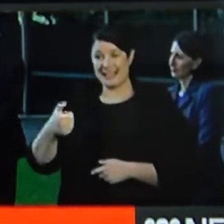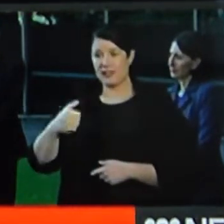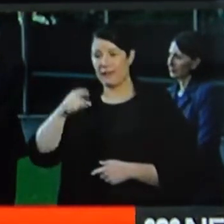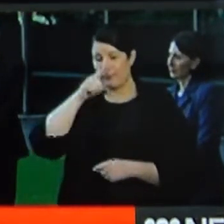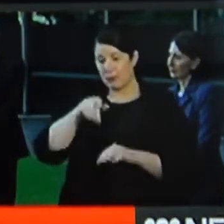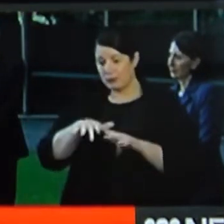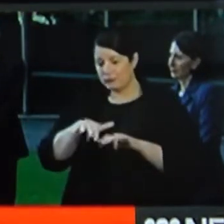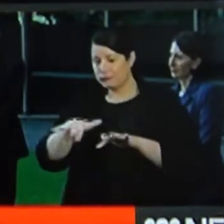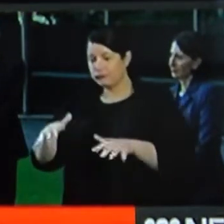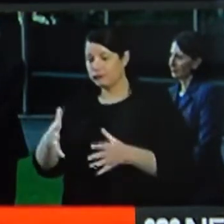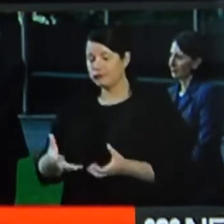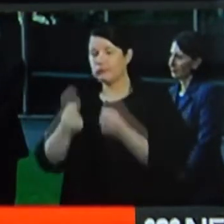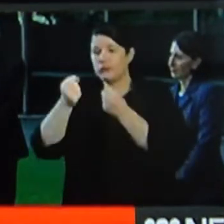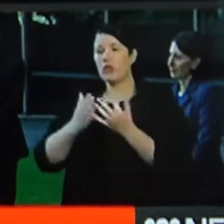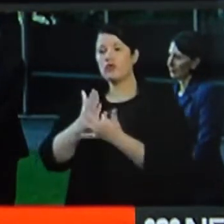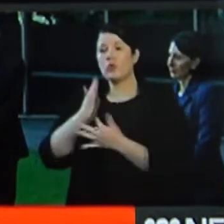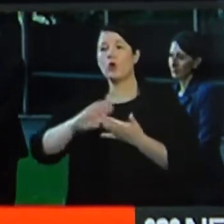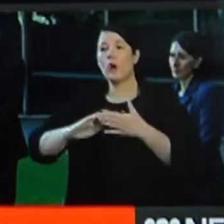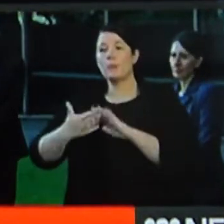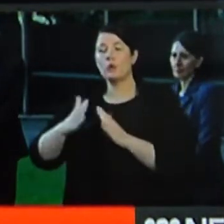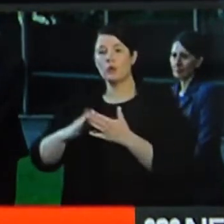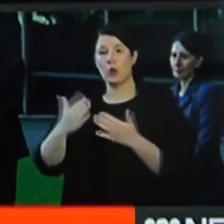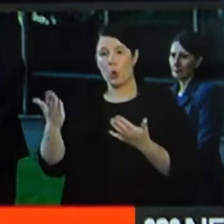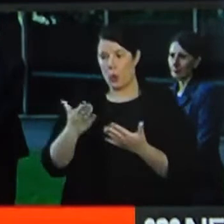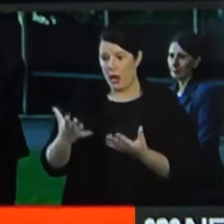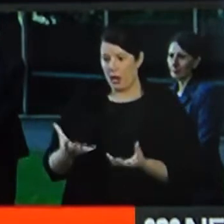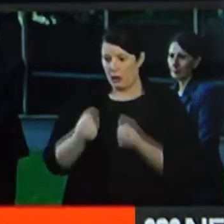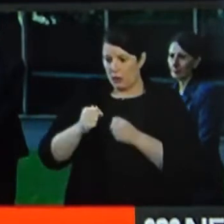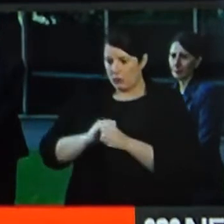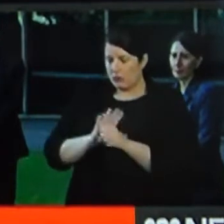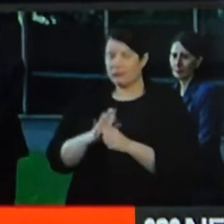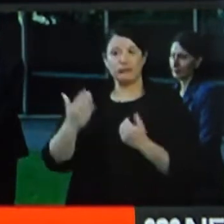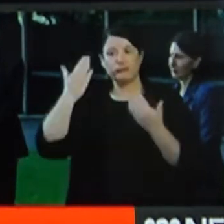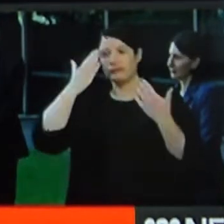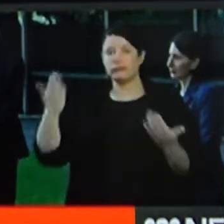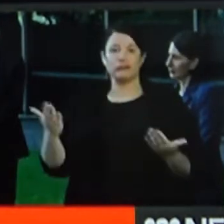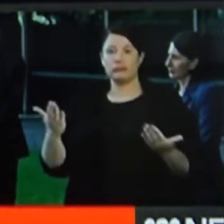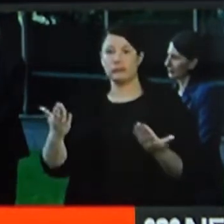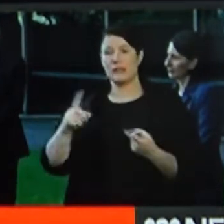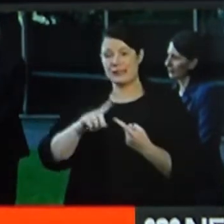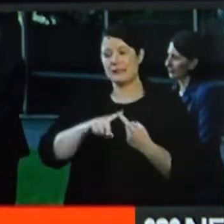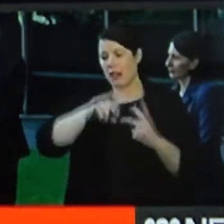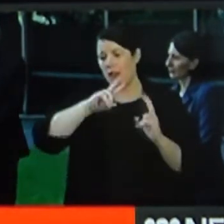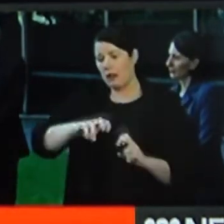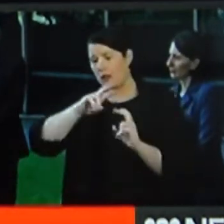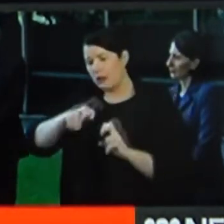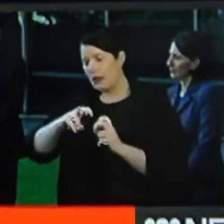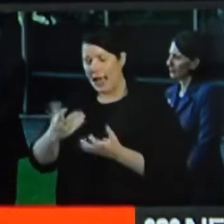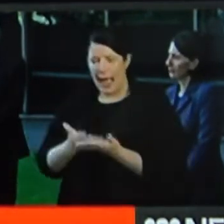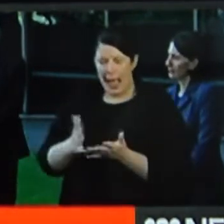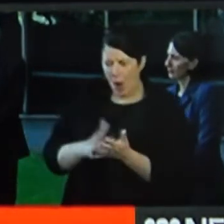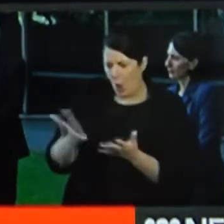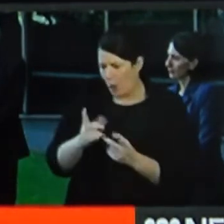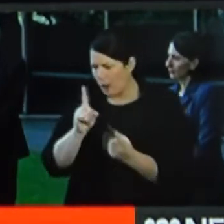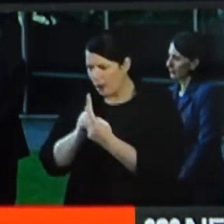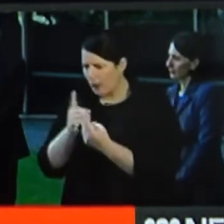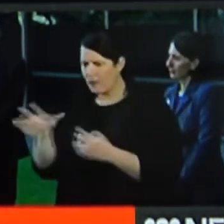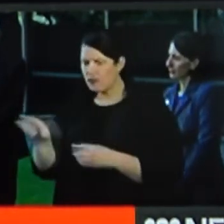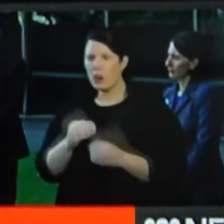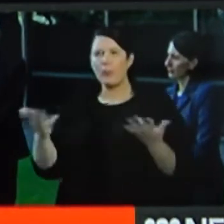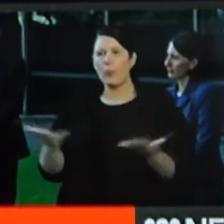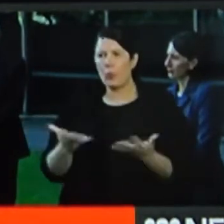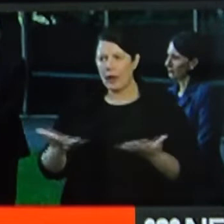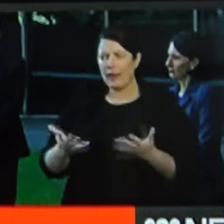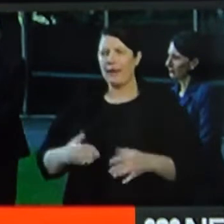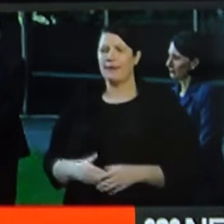locally acquired infection where we're not sure of the source of the infection. Our investigations are ongoing in order to establish links between